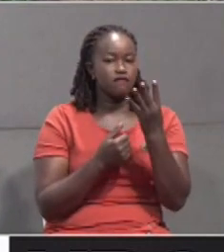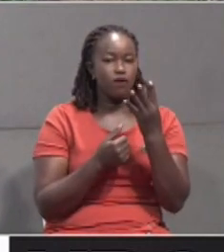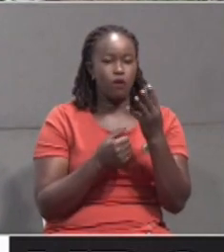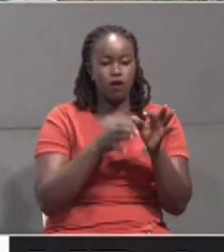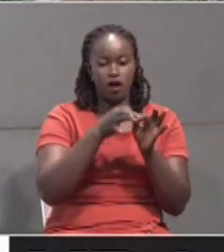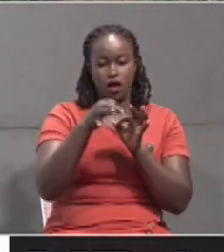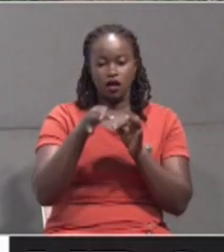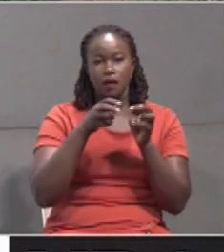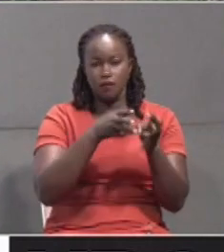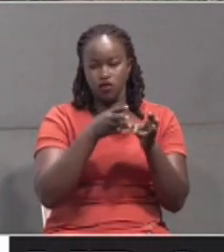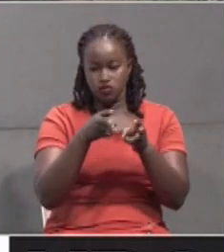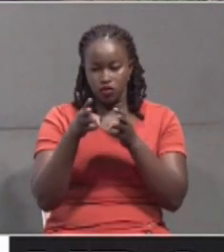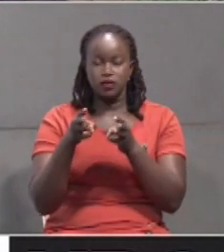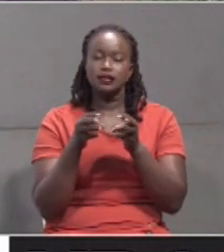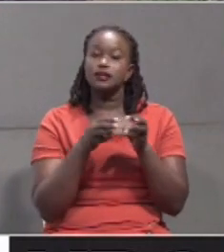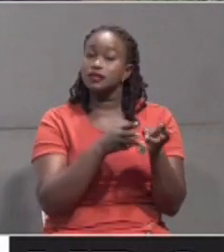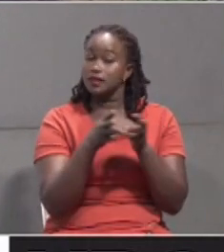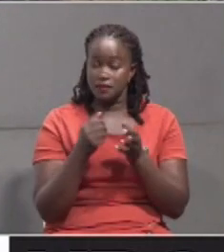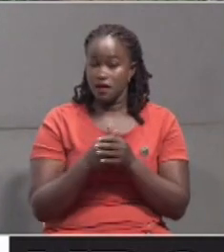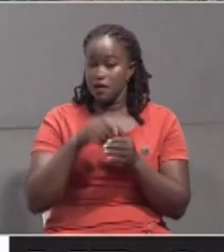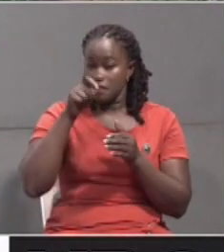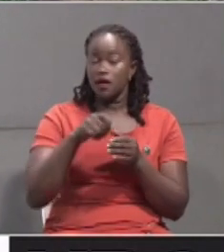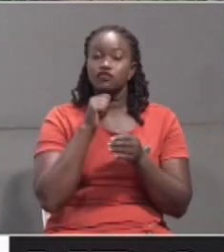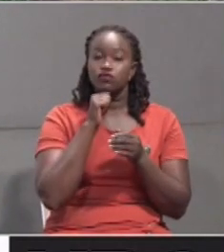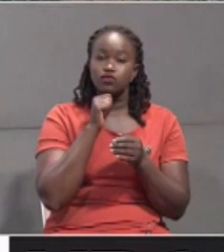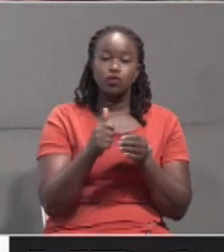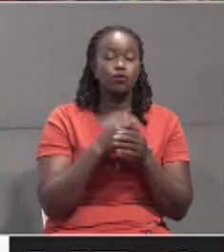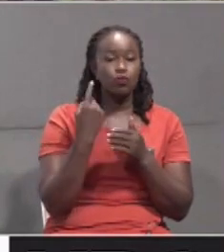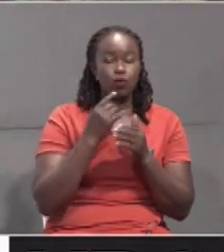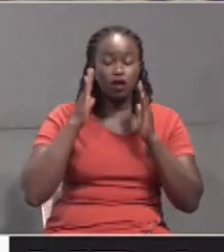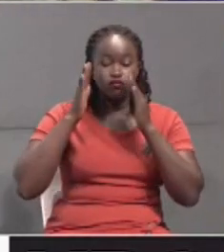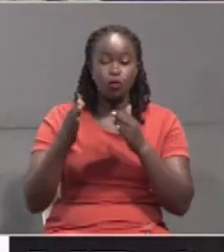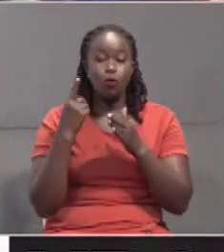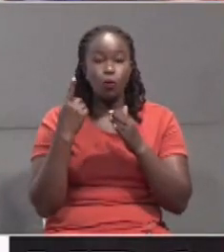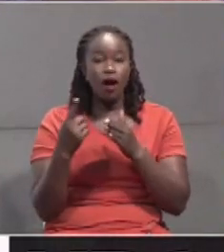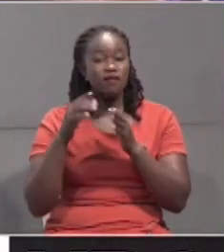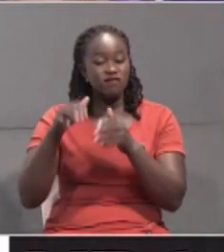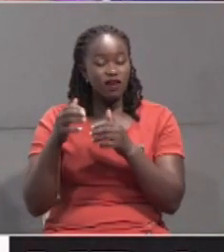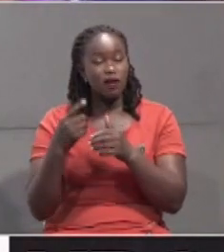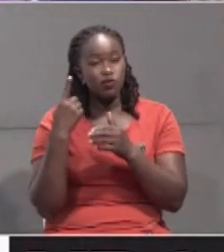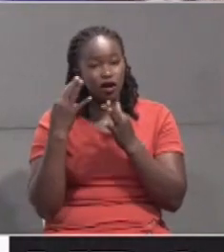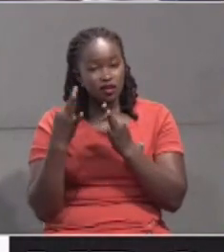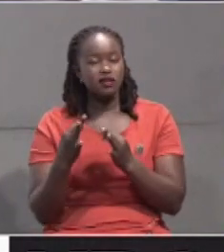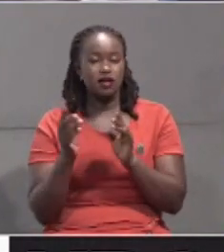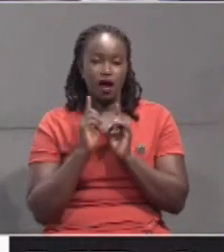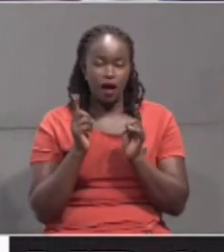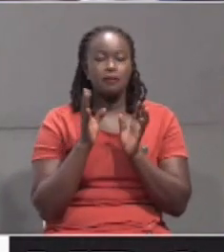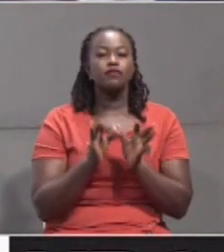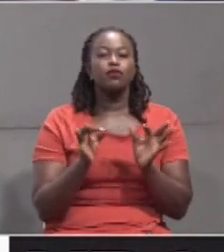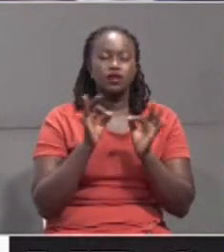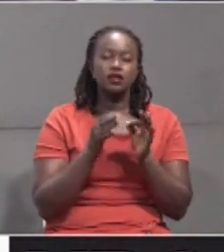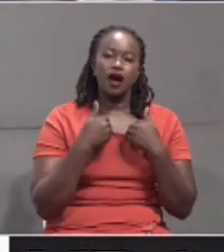system. They shouldn't capitalize on one type of crop. They should venture into very